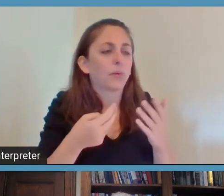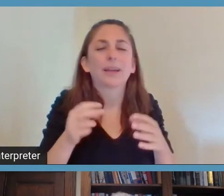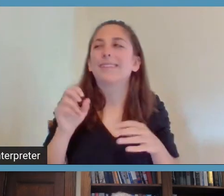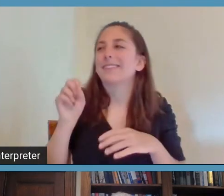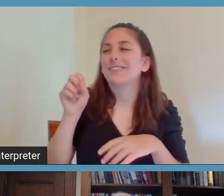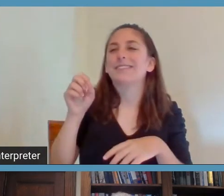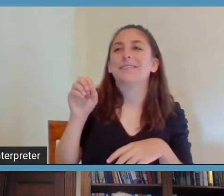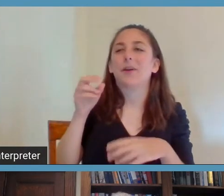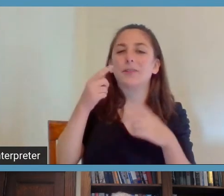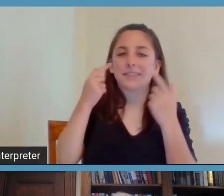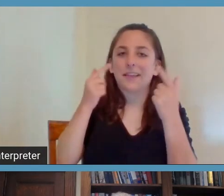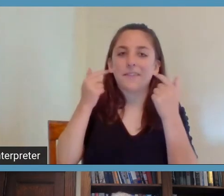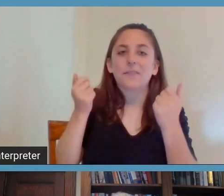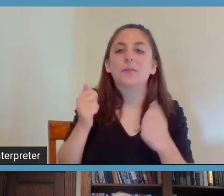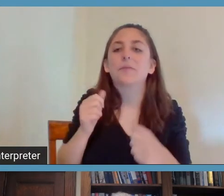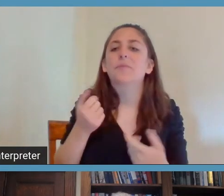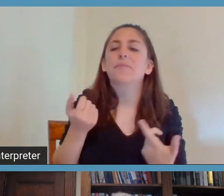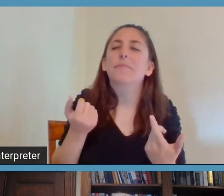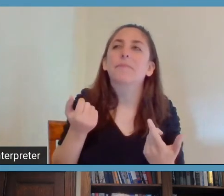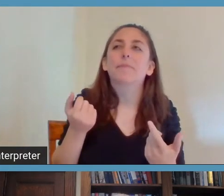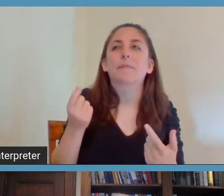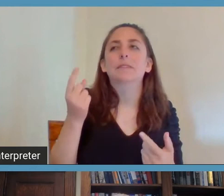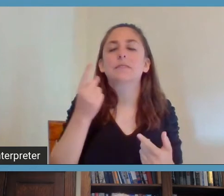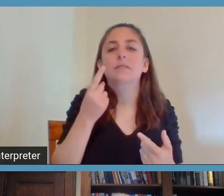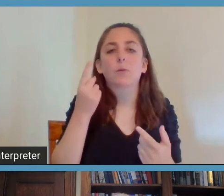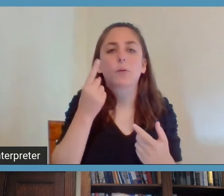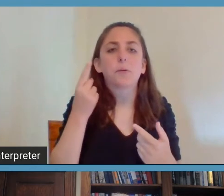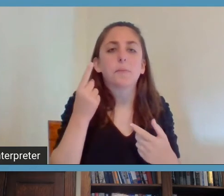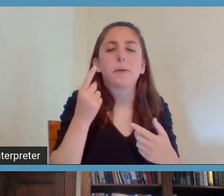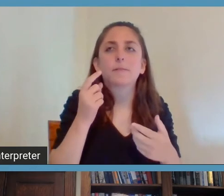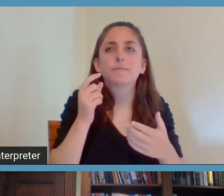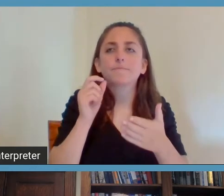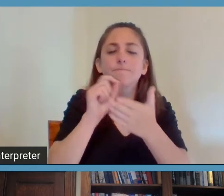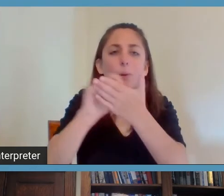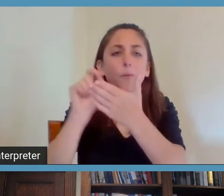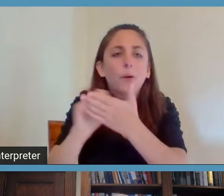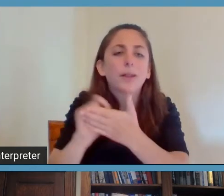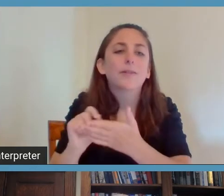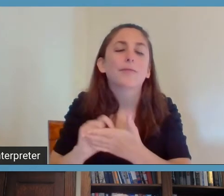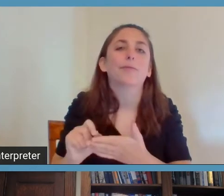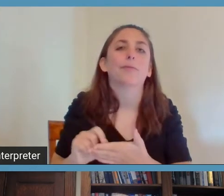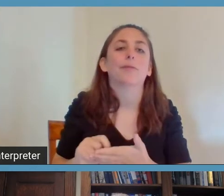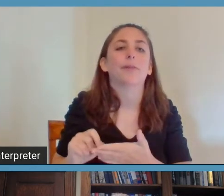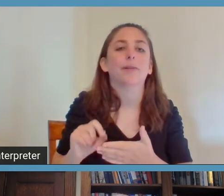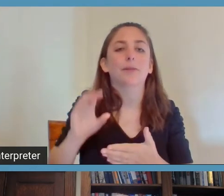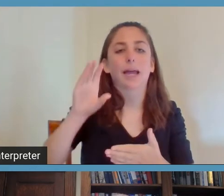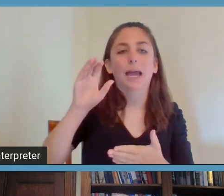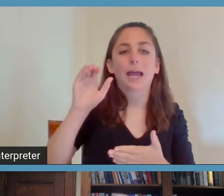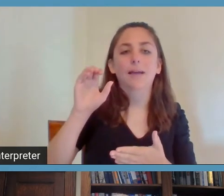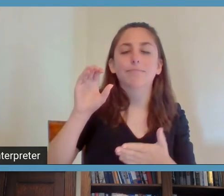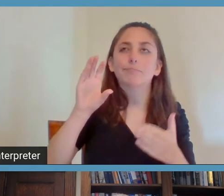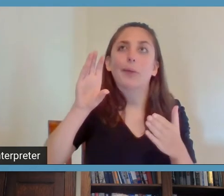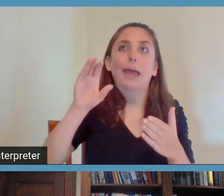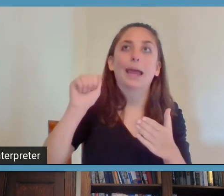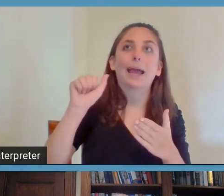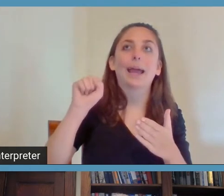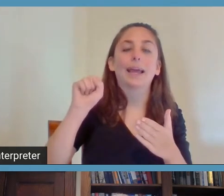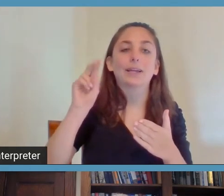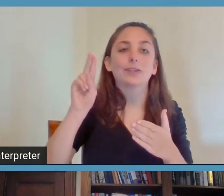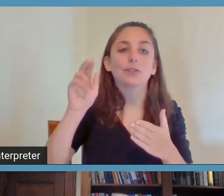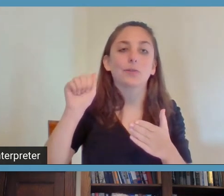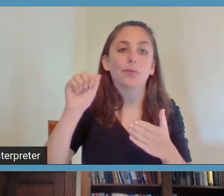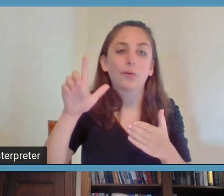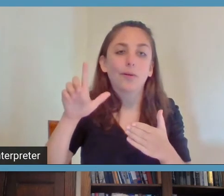here. There's something about writing out a casual voice on paper that's really hard. It's